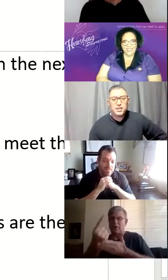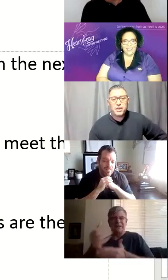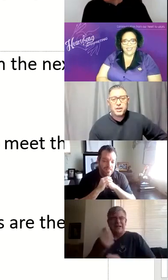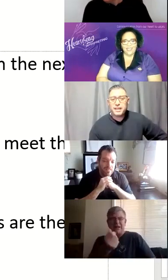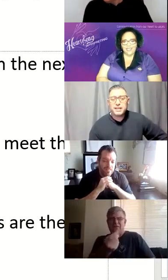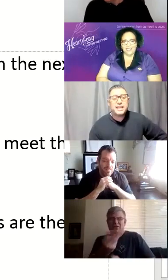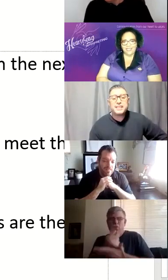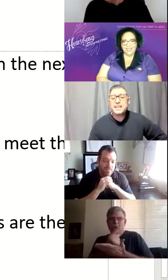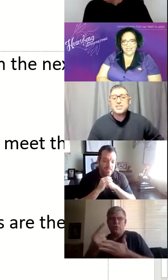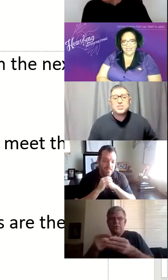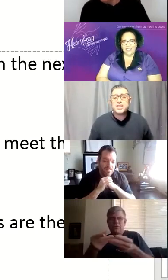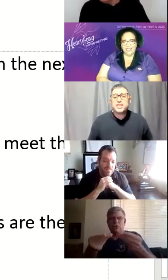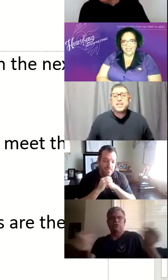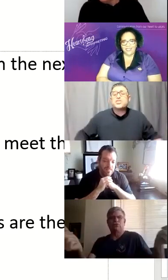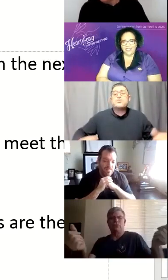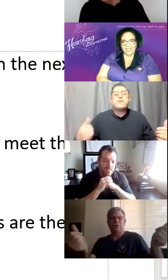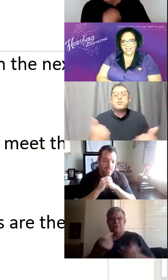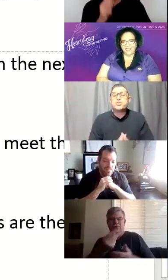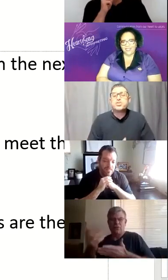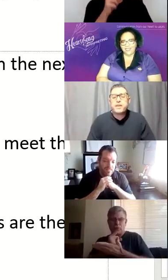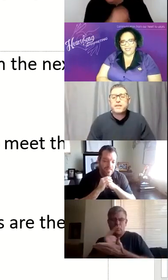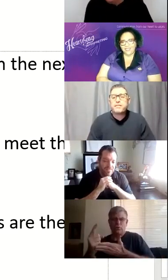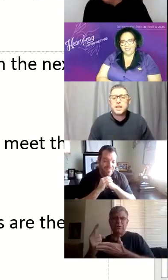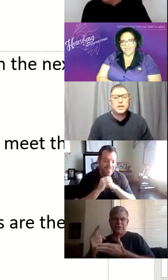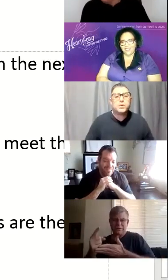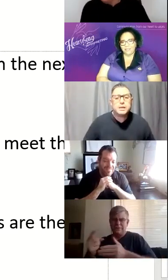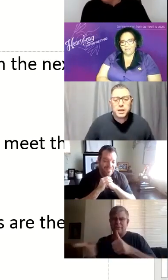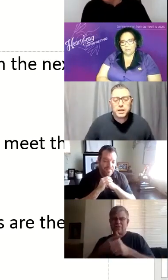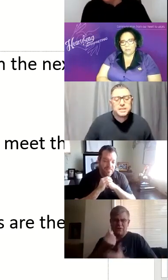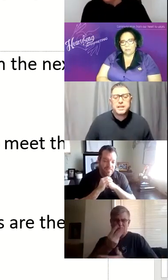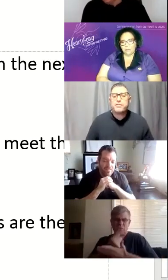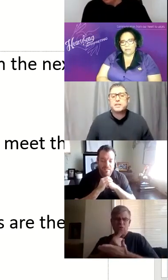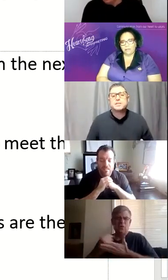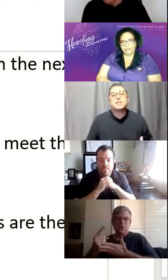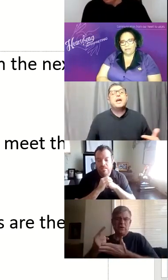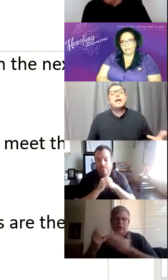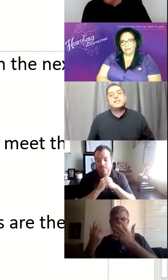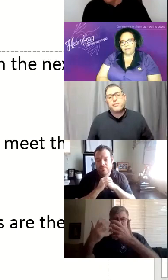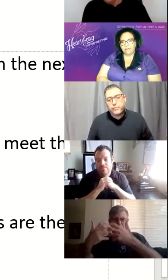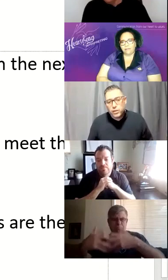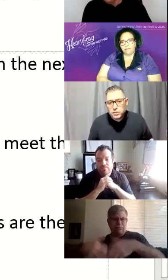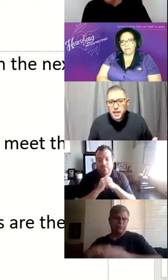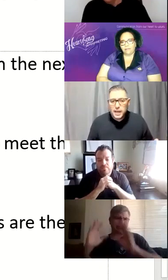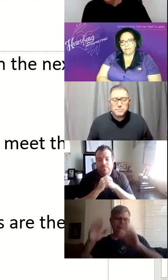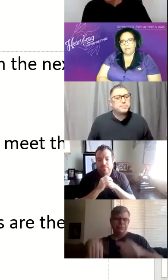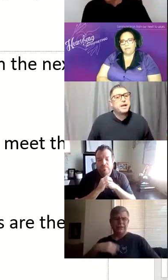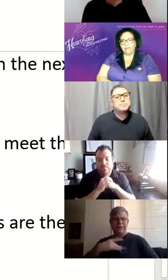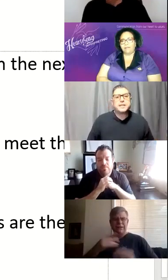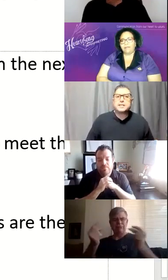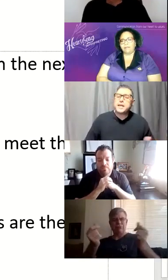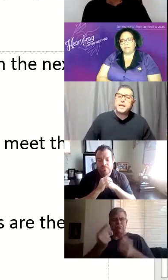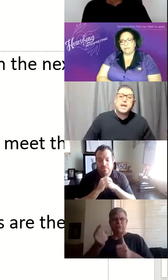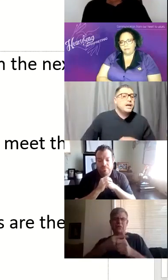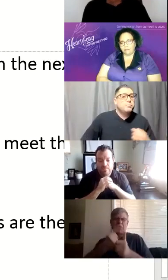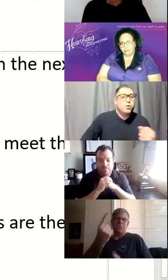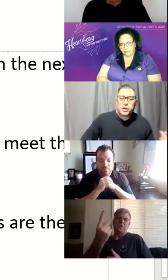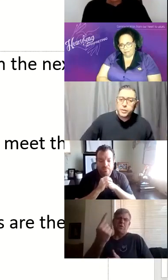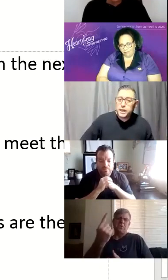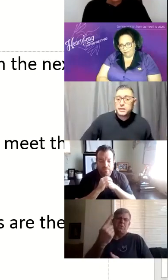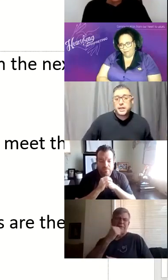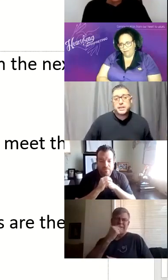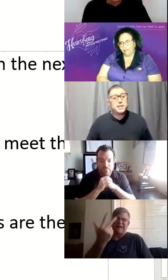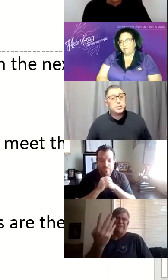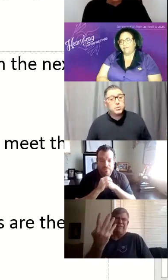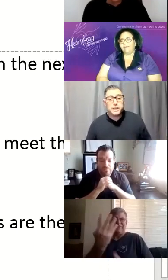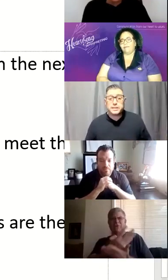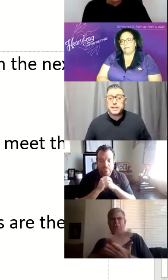You know, and the thing is, you never solve everything in one email. It's never, it's a few times. Sometimes things take more than a week.